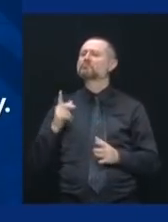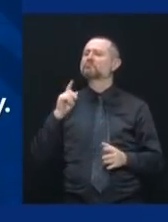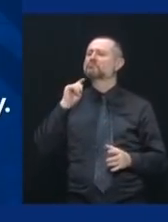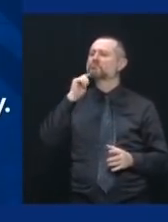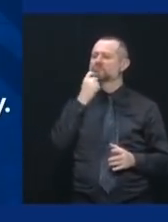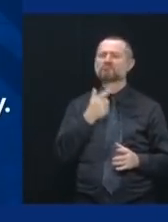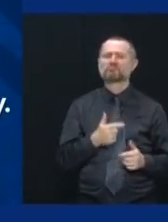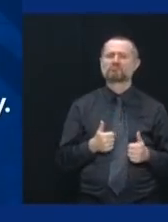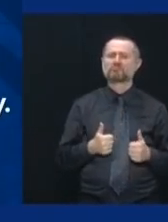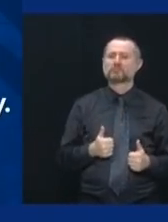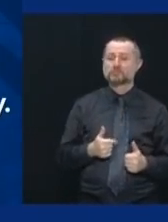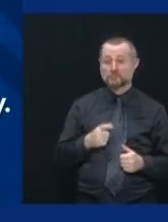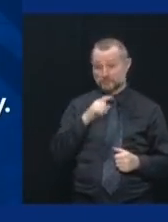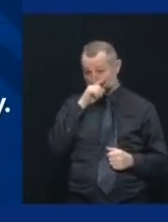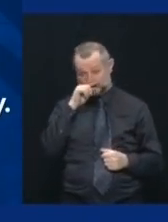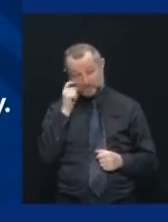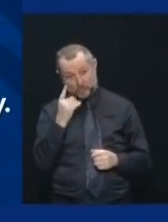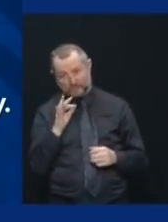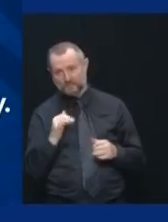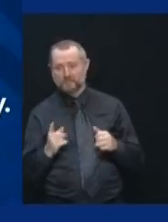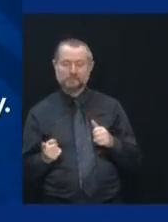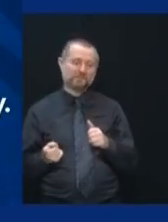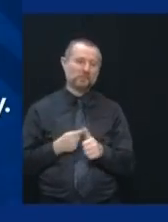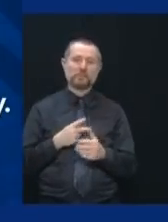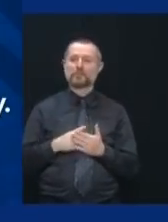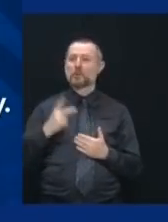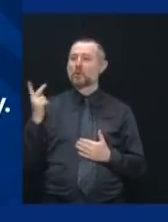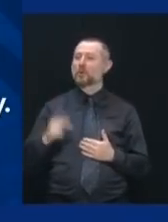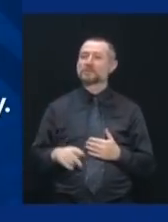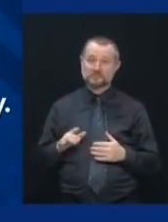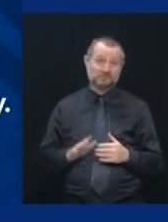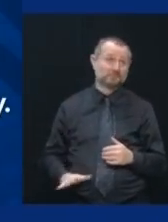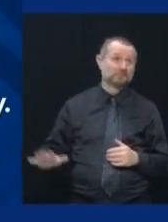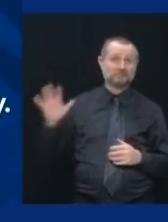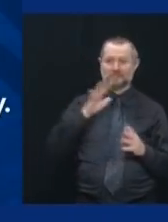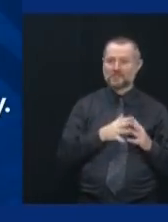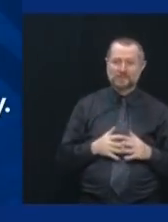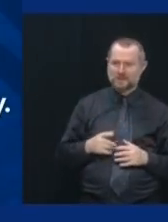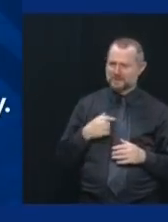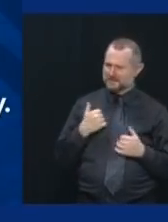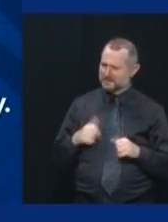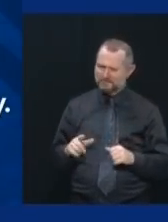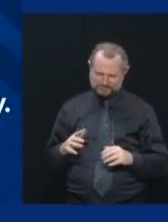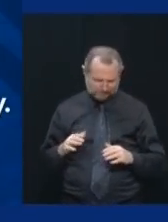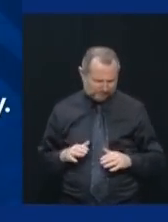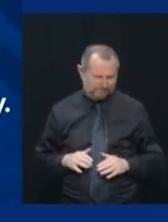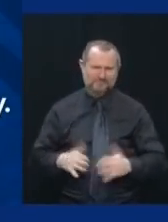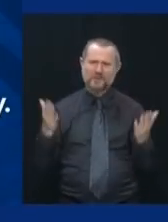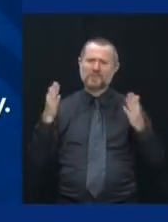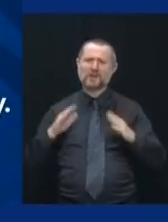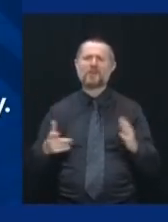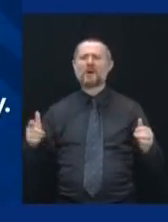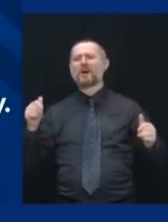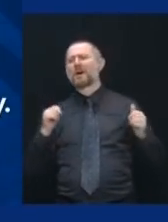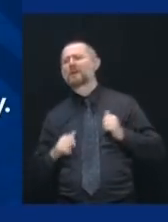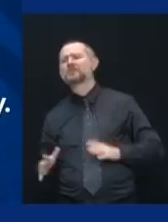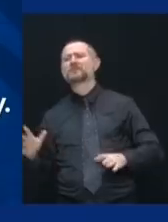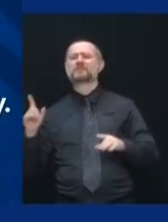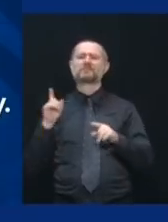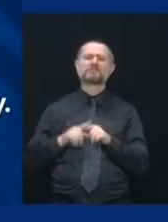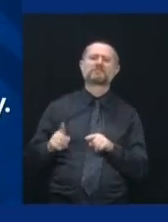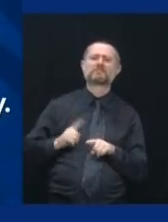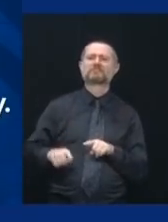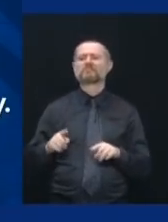first initiative in the nation that will accelerate the restoration of the arts and performances and